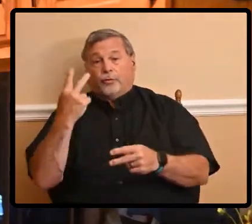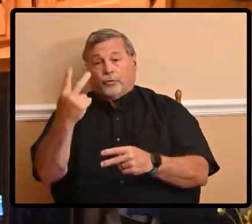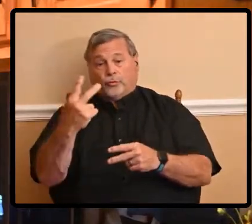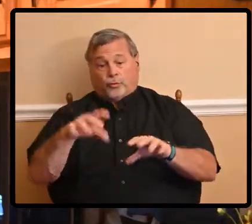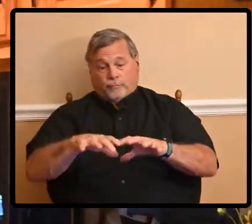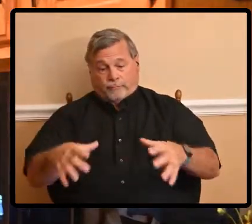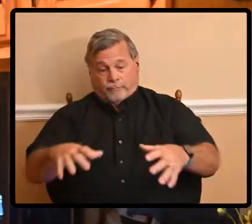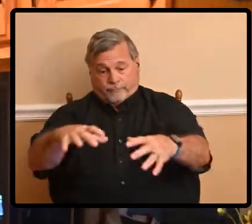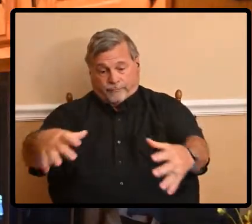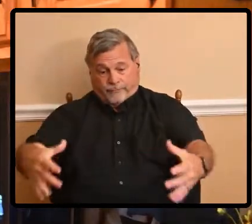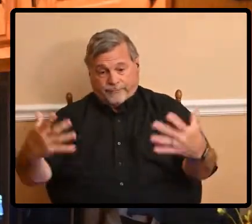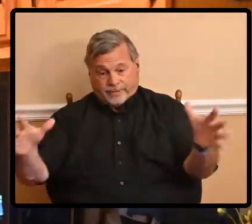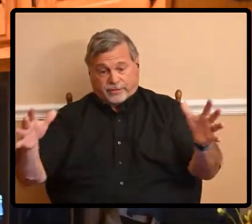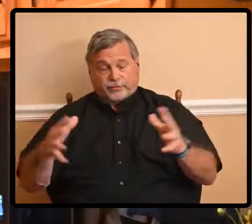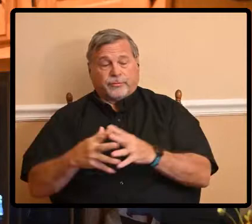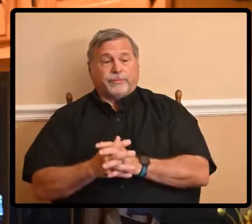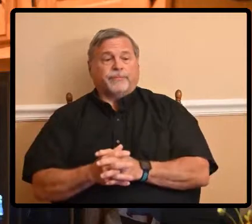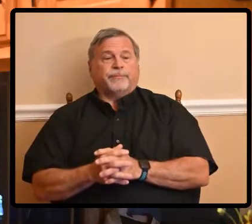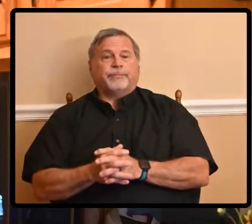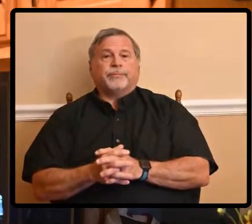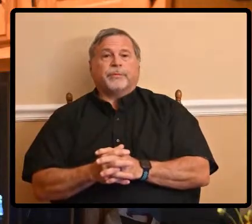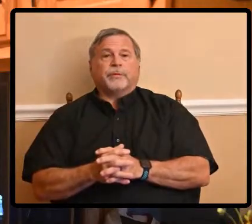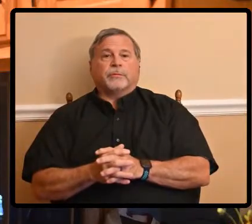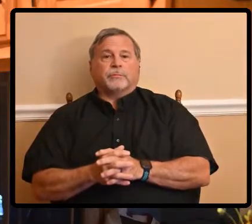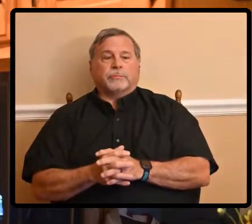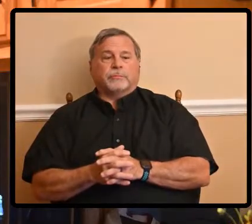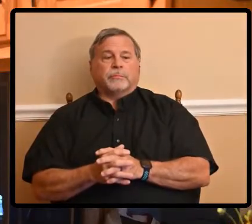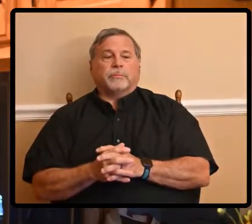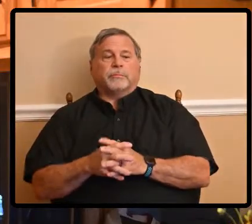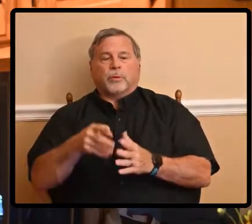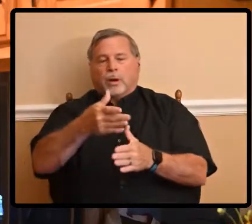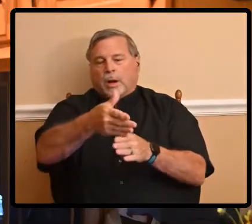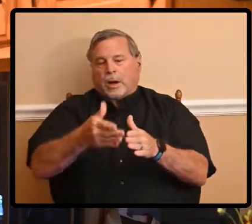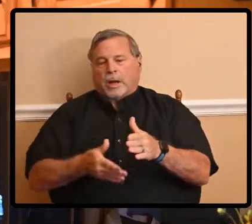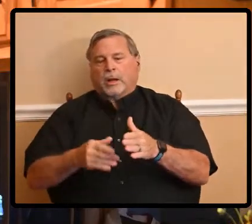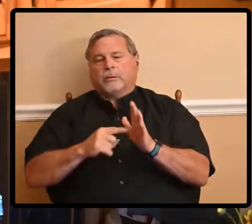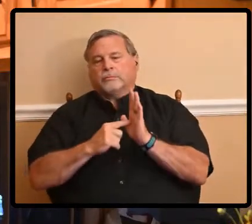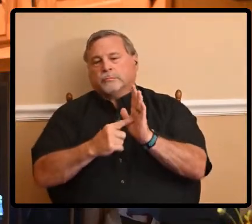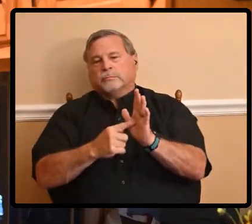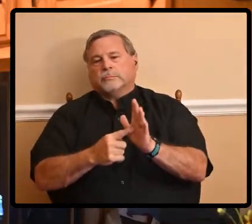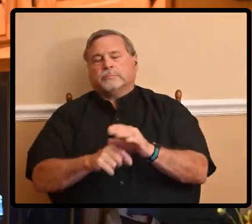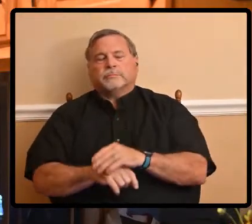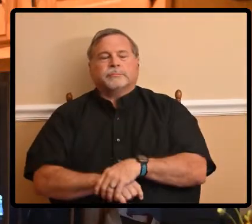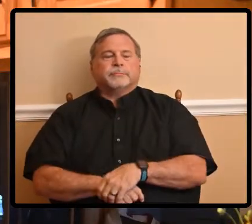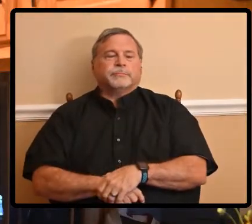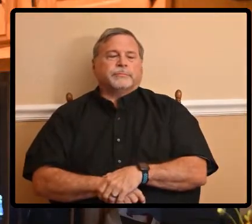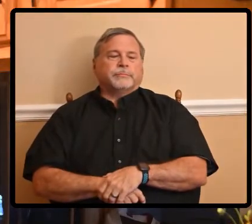them, of course. And so we're going to cut this thing open and let you see what it looks like.